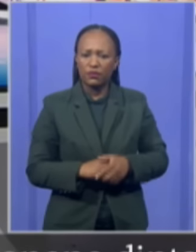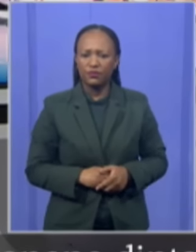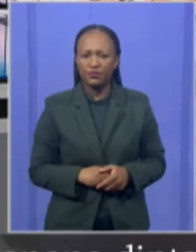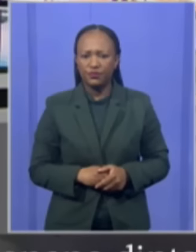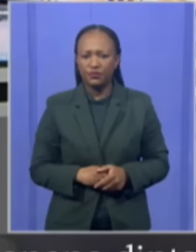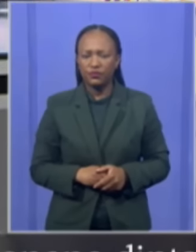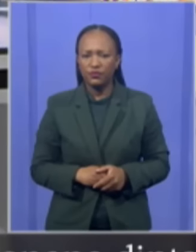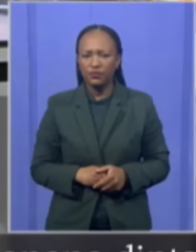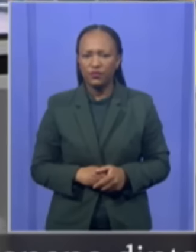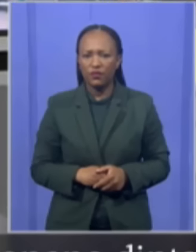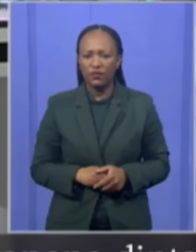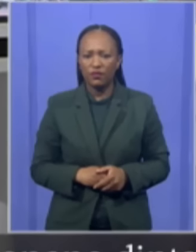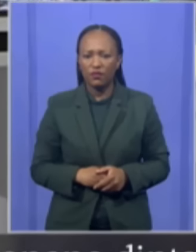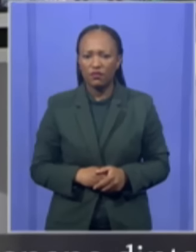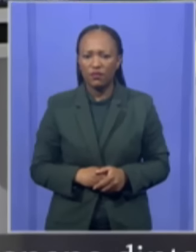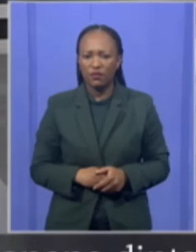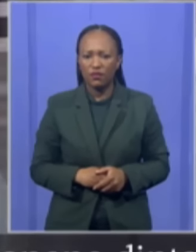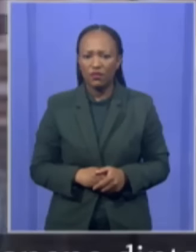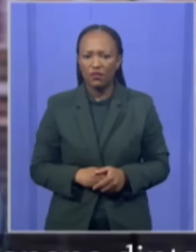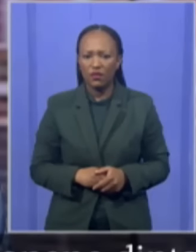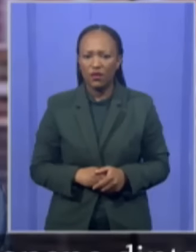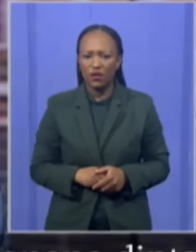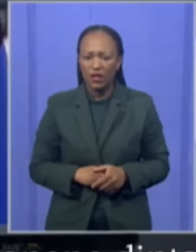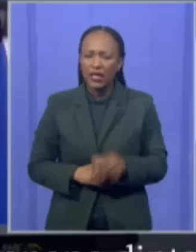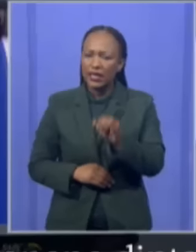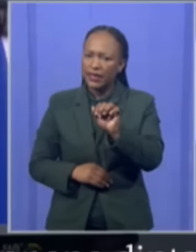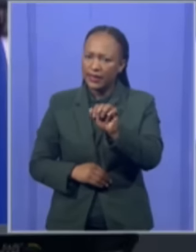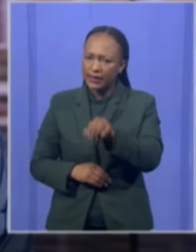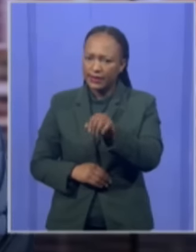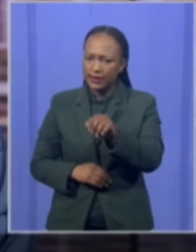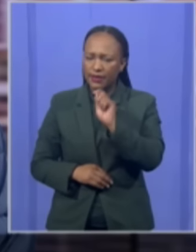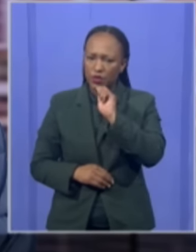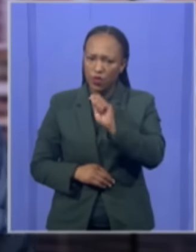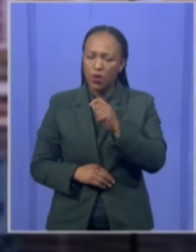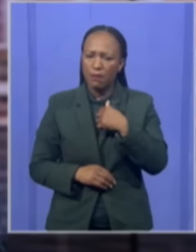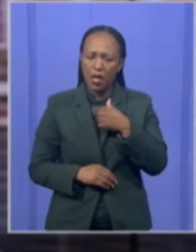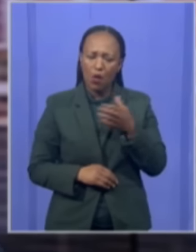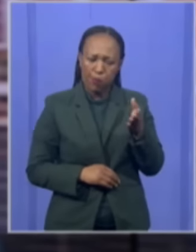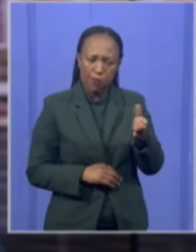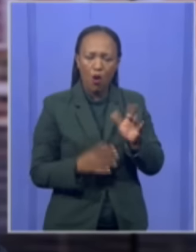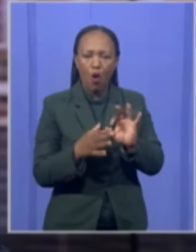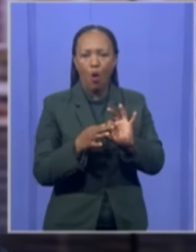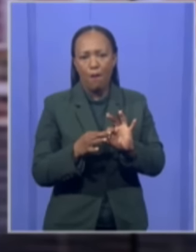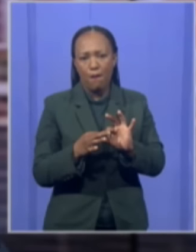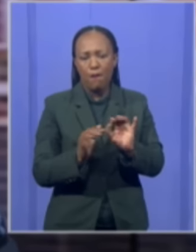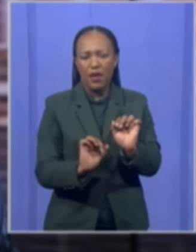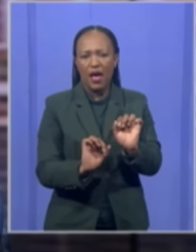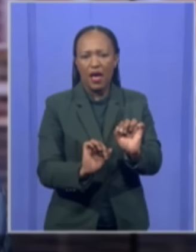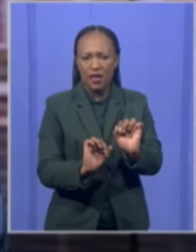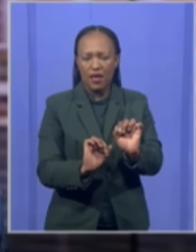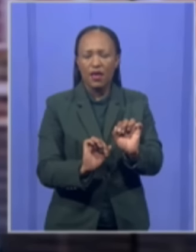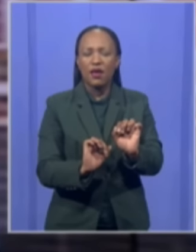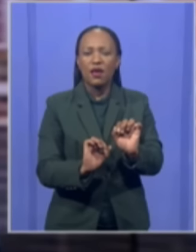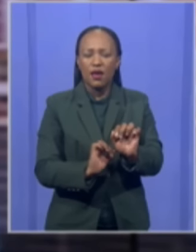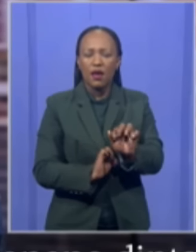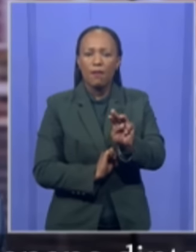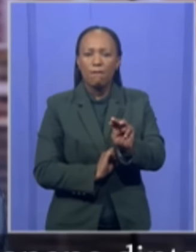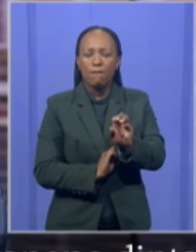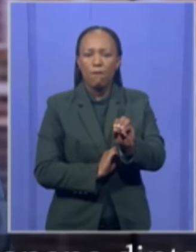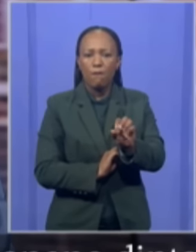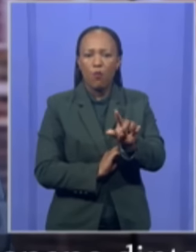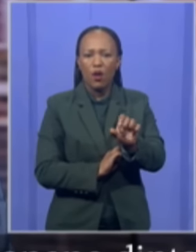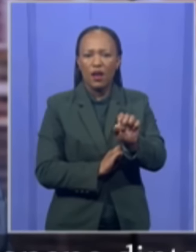Yes, it is true that I was at the house of Mr. Molefe. No, we are not friends. I think if